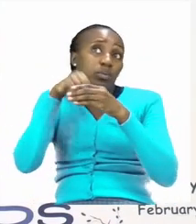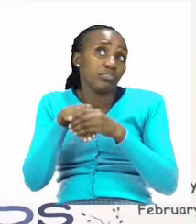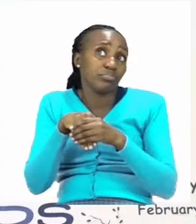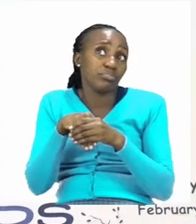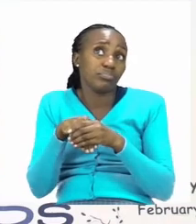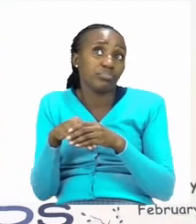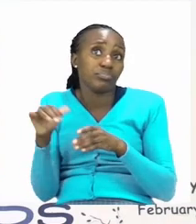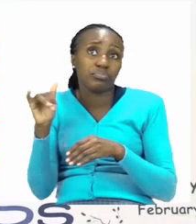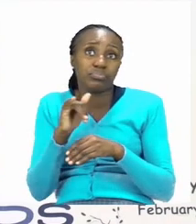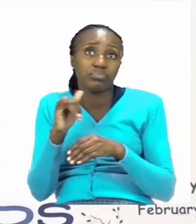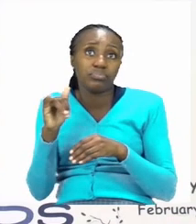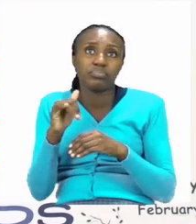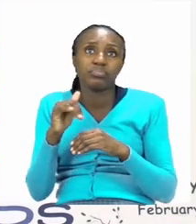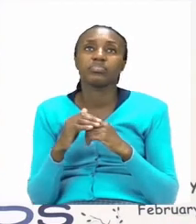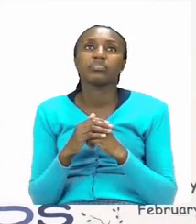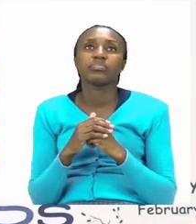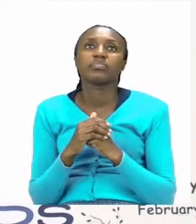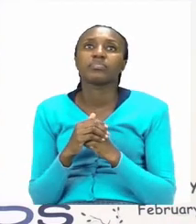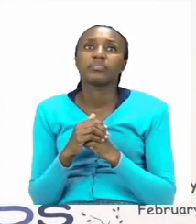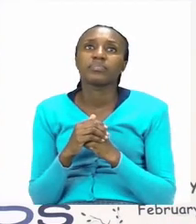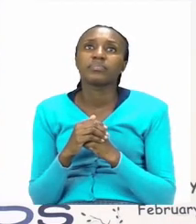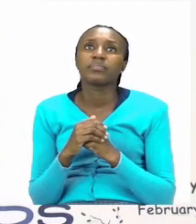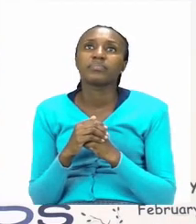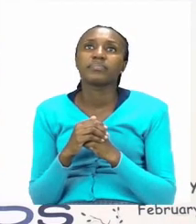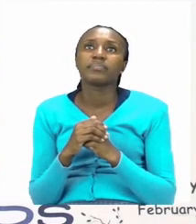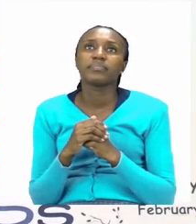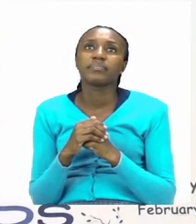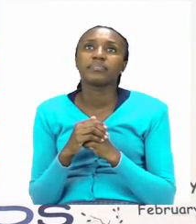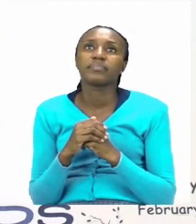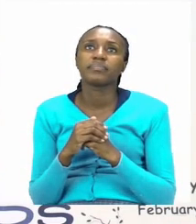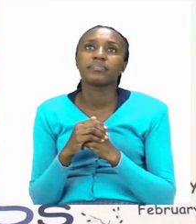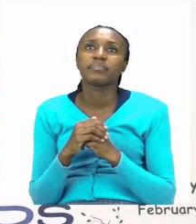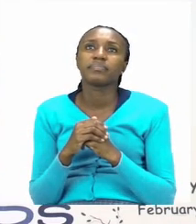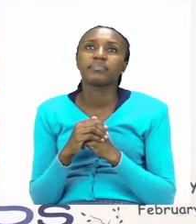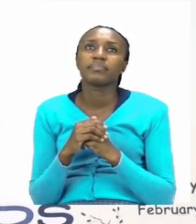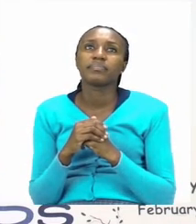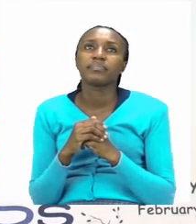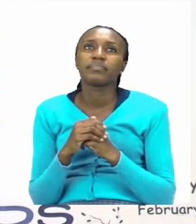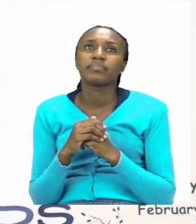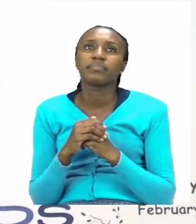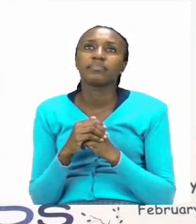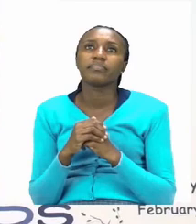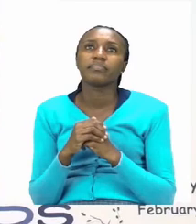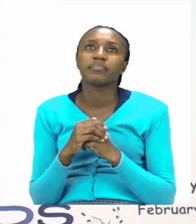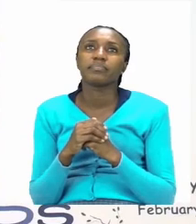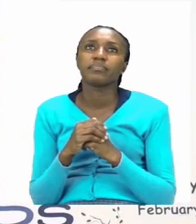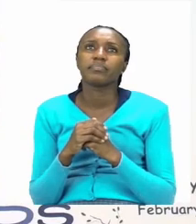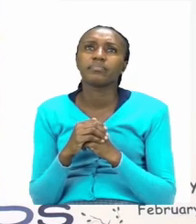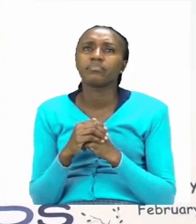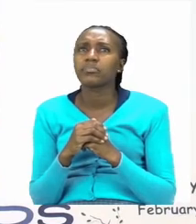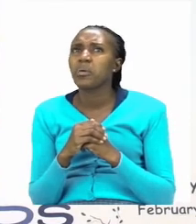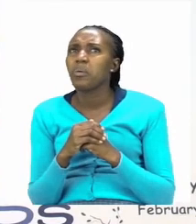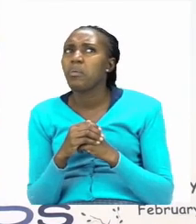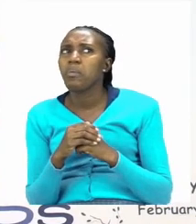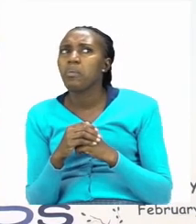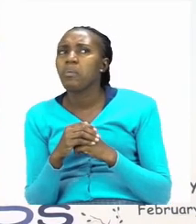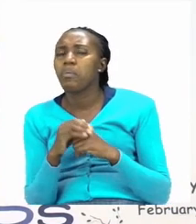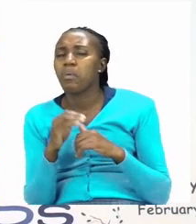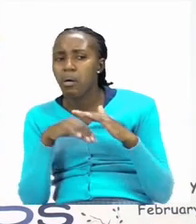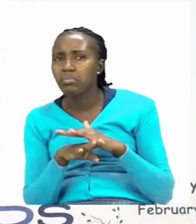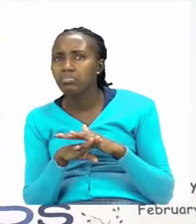dash the shelf. Do we say the books are under the